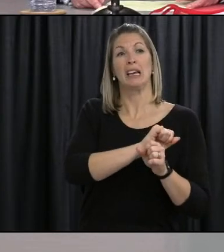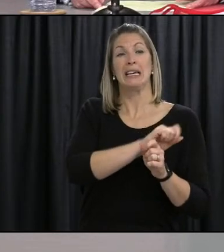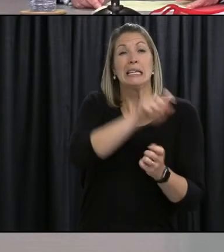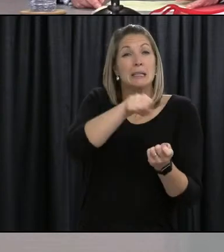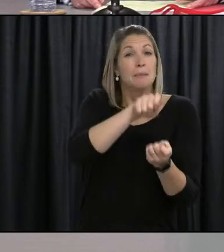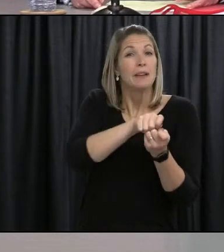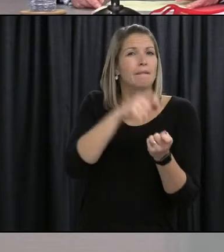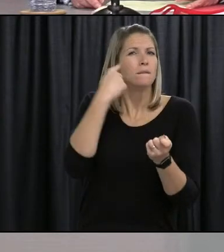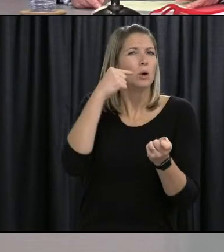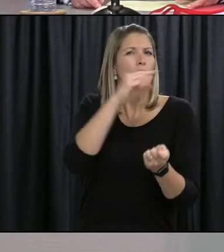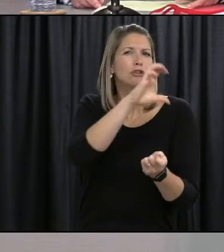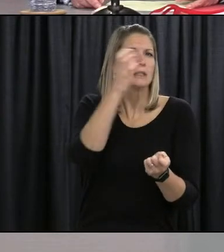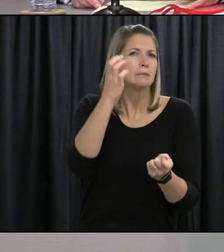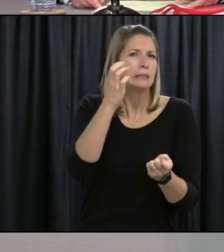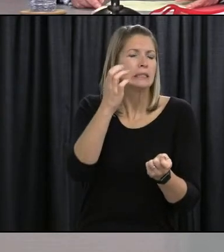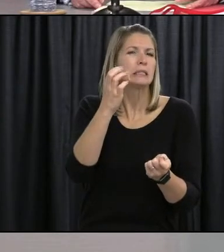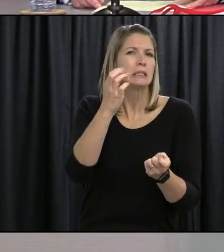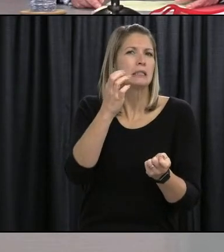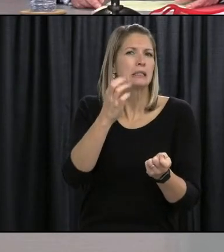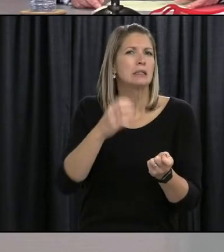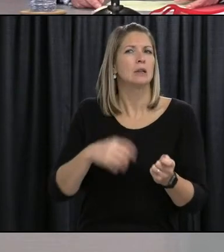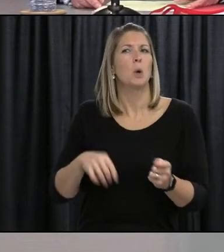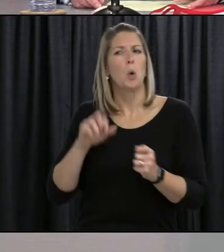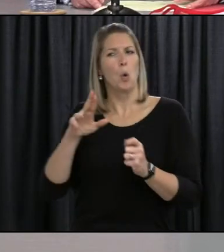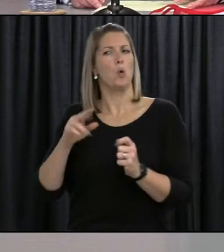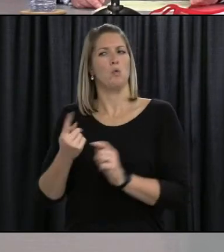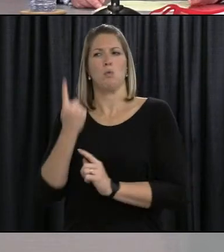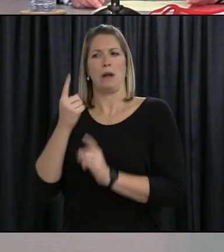one announcement.